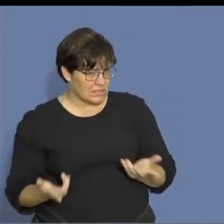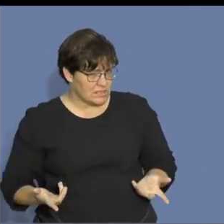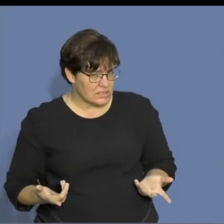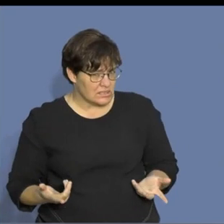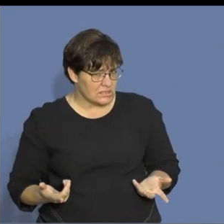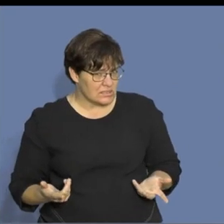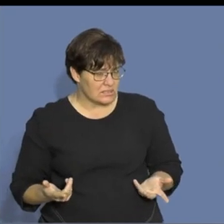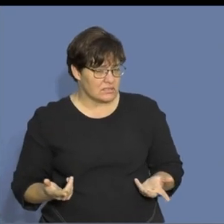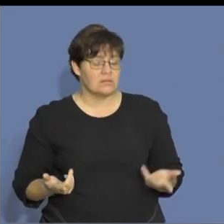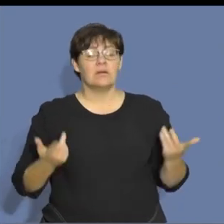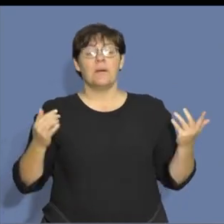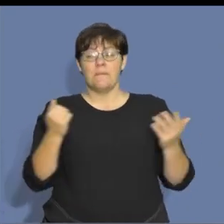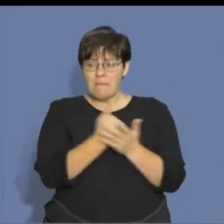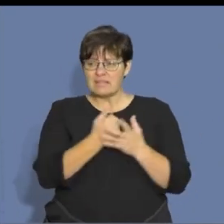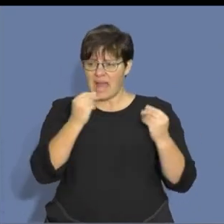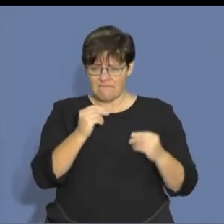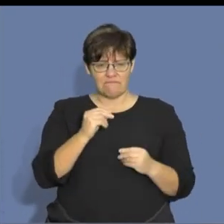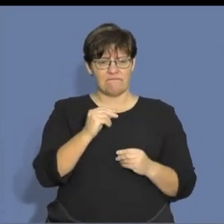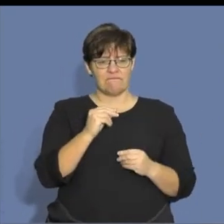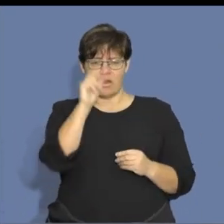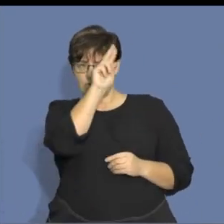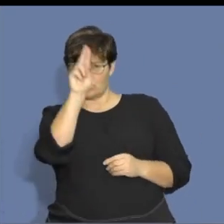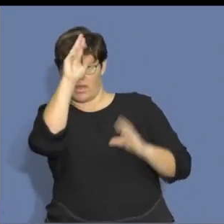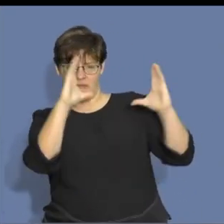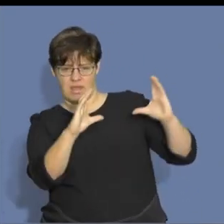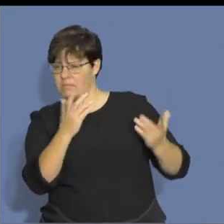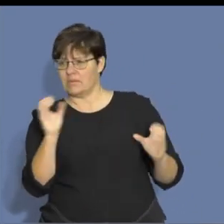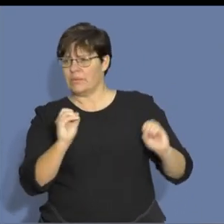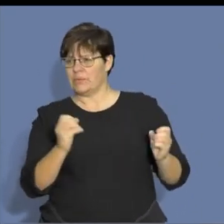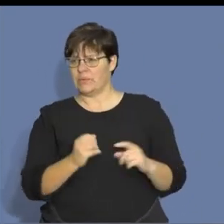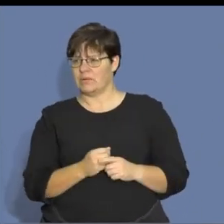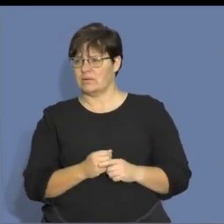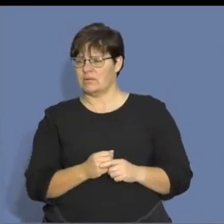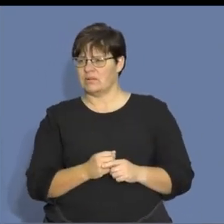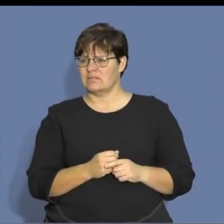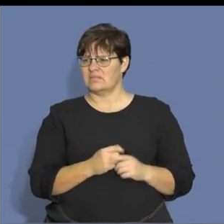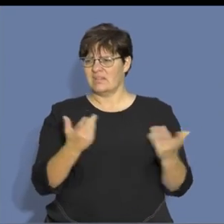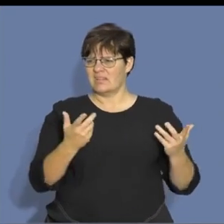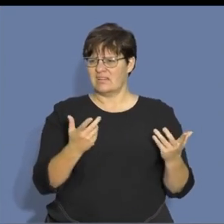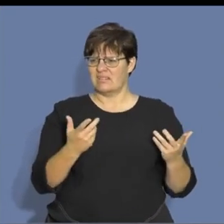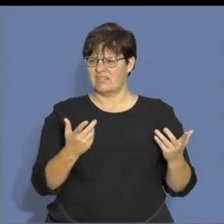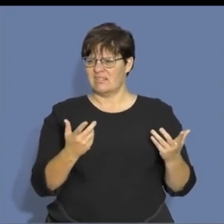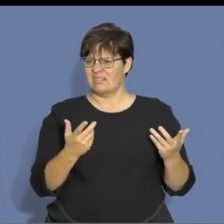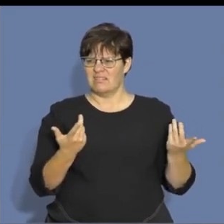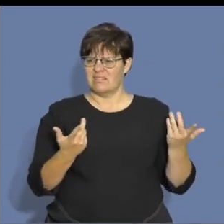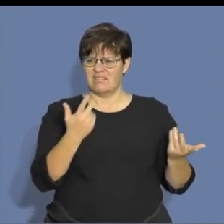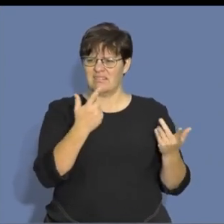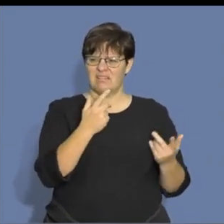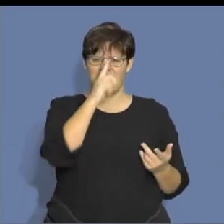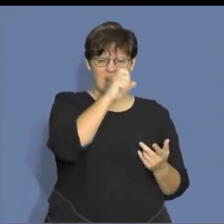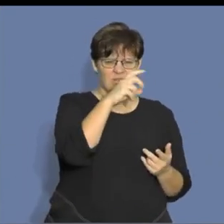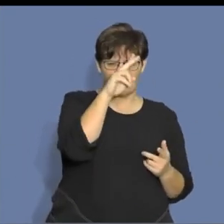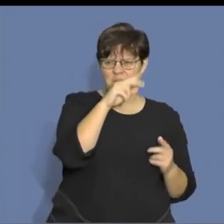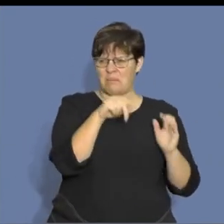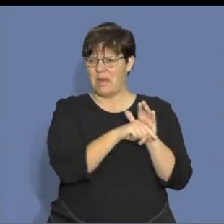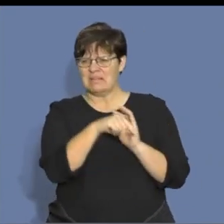to have a square, and it doesn't. It's just got X squared minus 6X. It's not together in